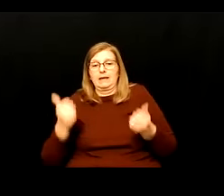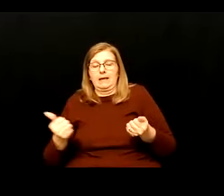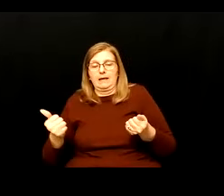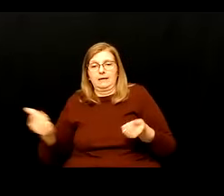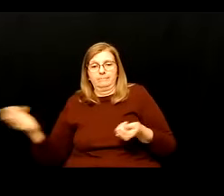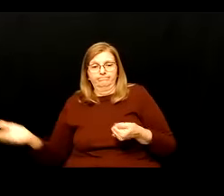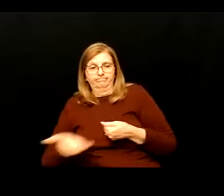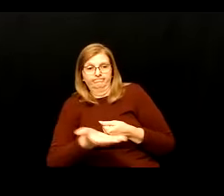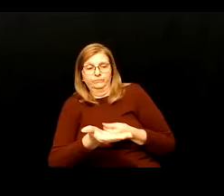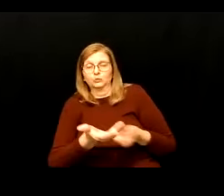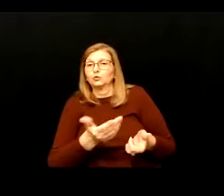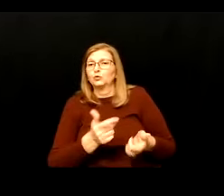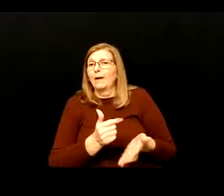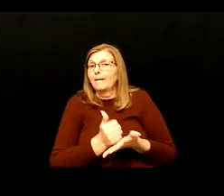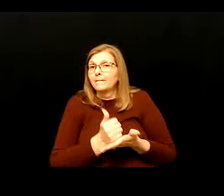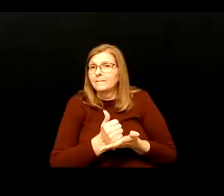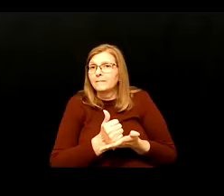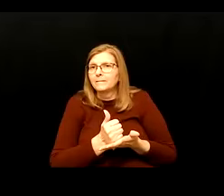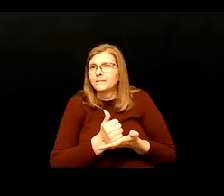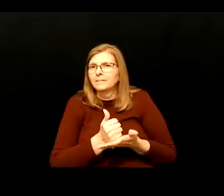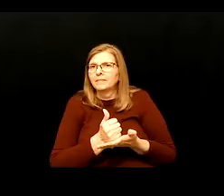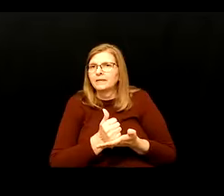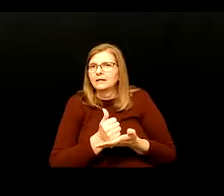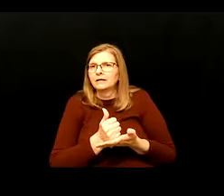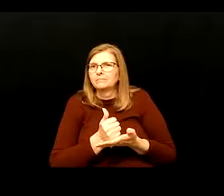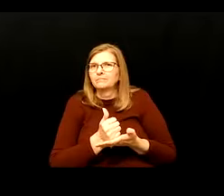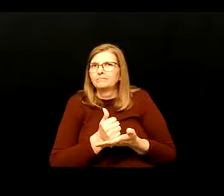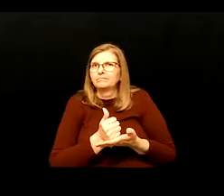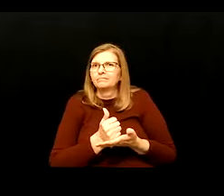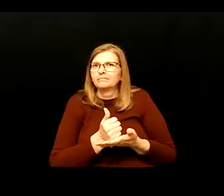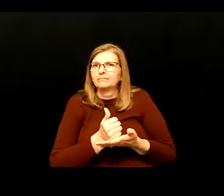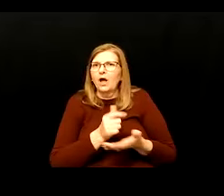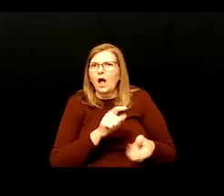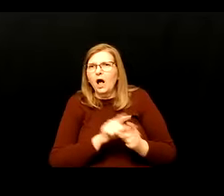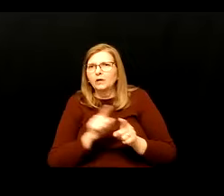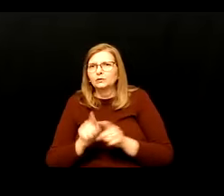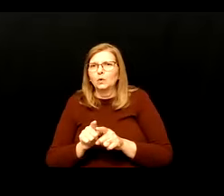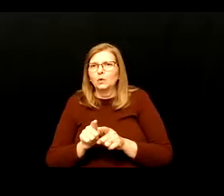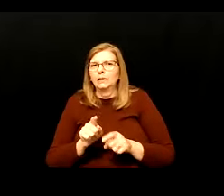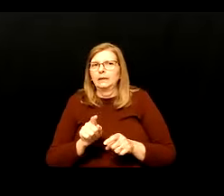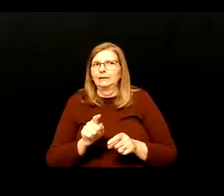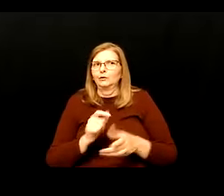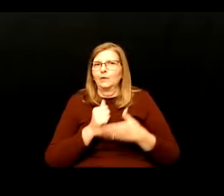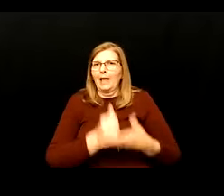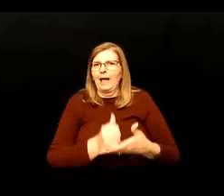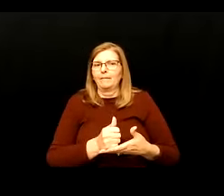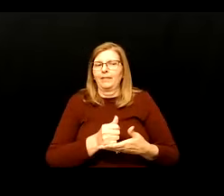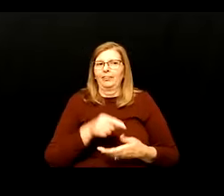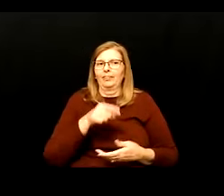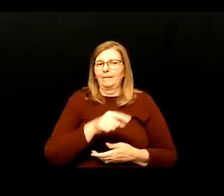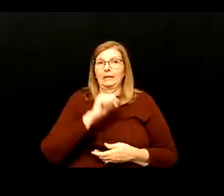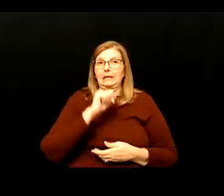help, but also not to get them stuck in a mindset that there's nothing out there for them after